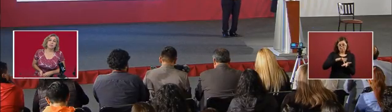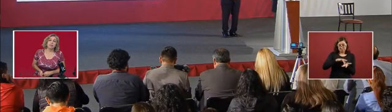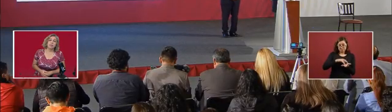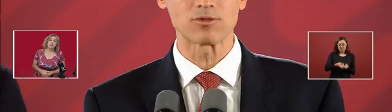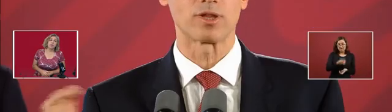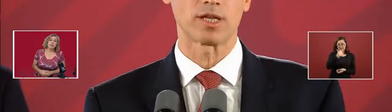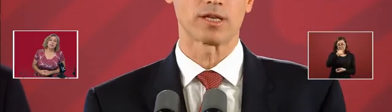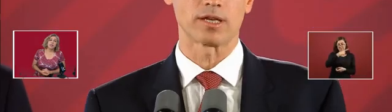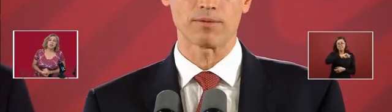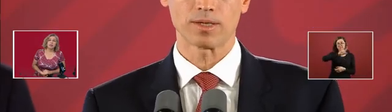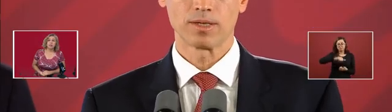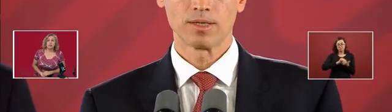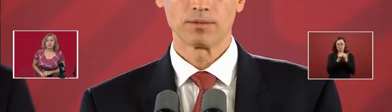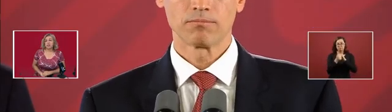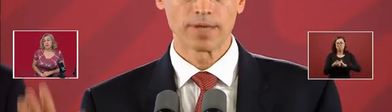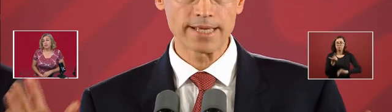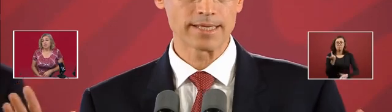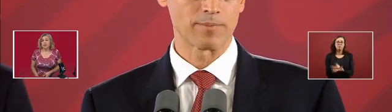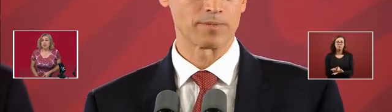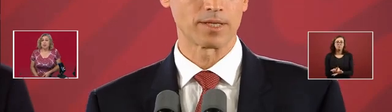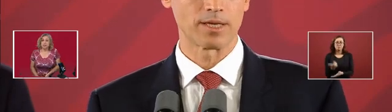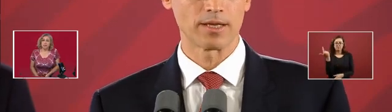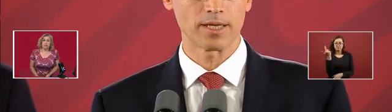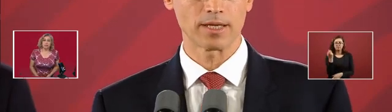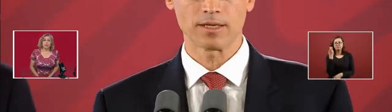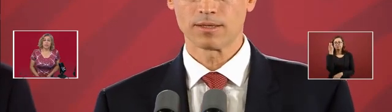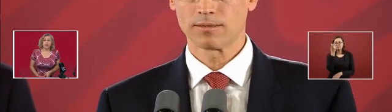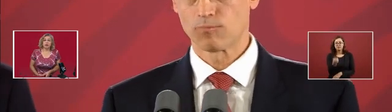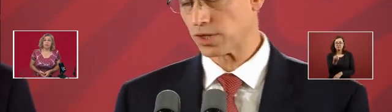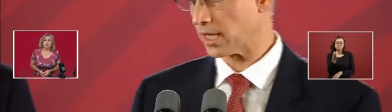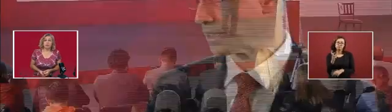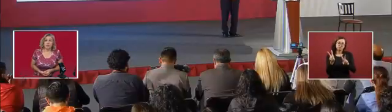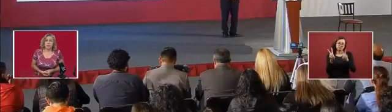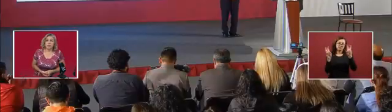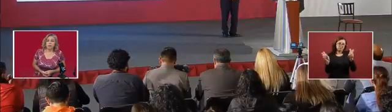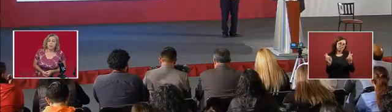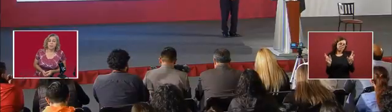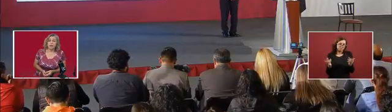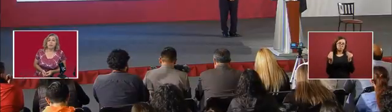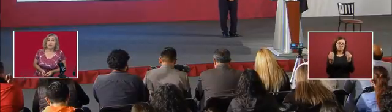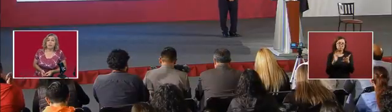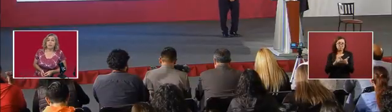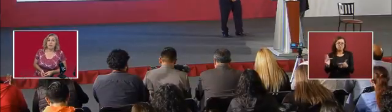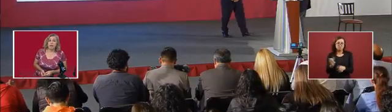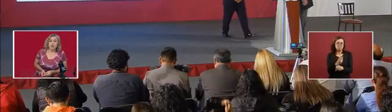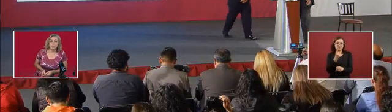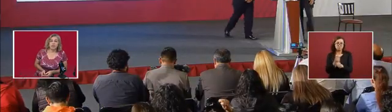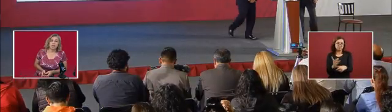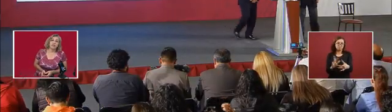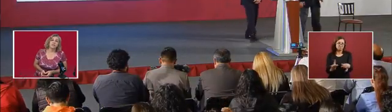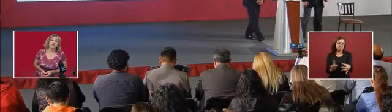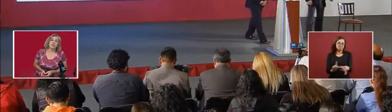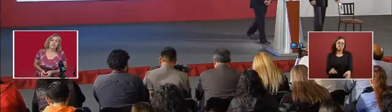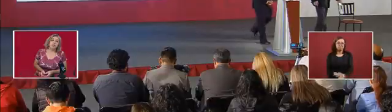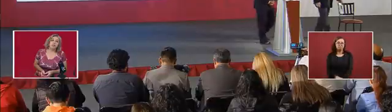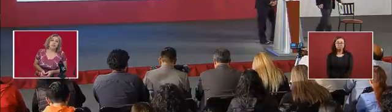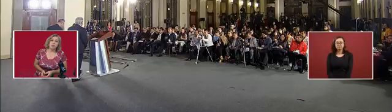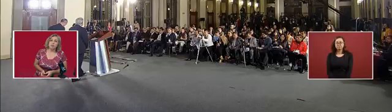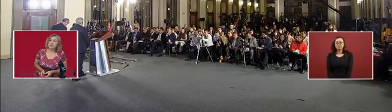So you can use like Tylenol, but no anti-inflammatories, because like